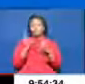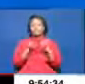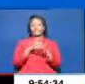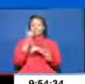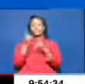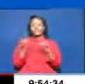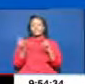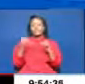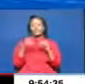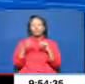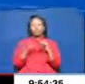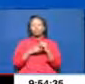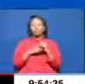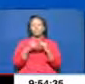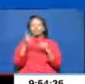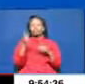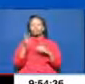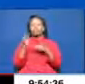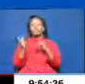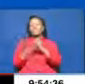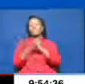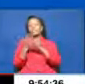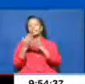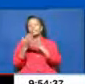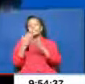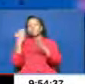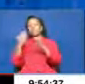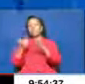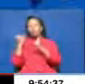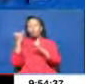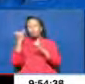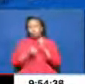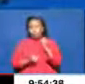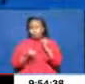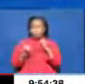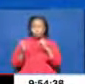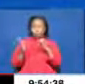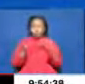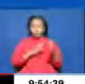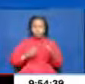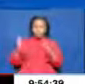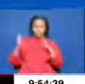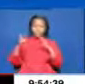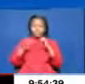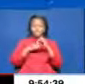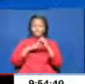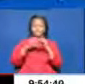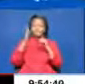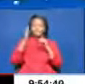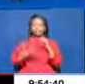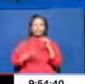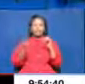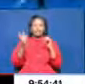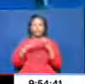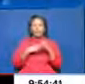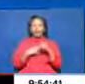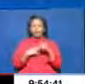July 29th before the finals are staged on the 7th of August.